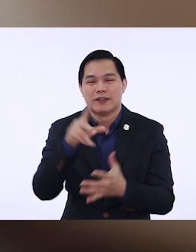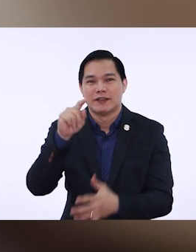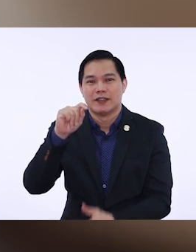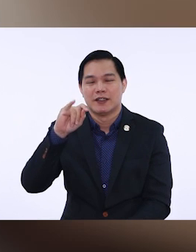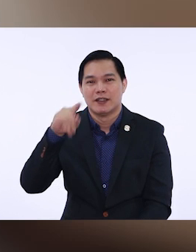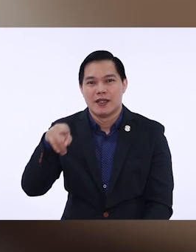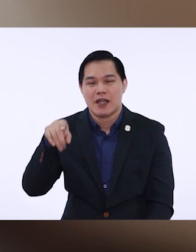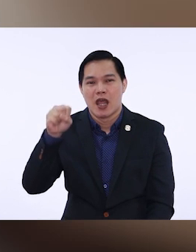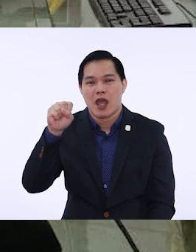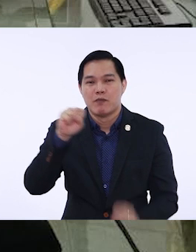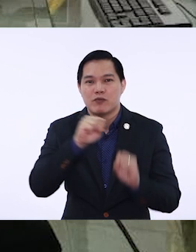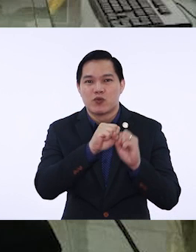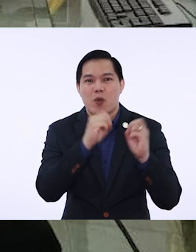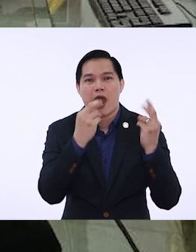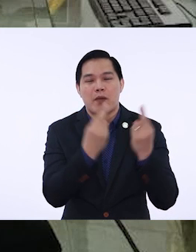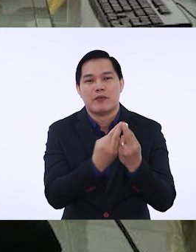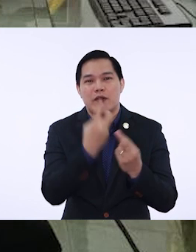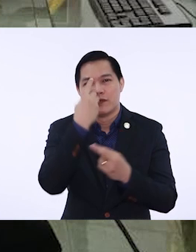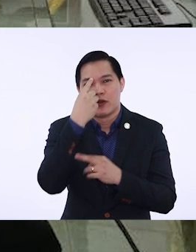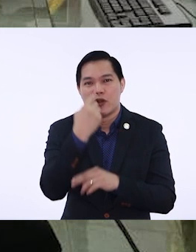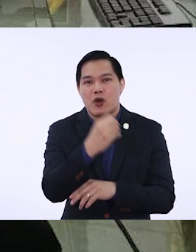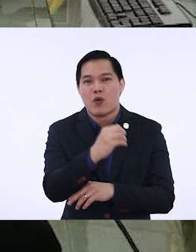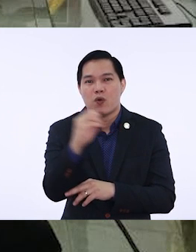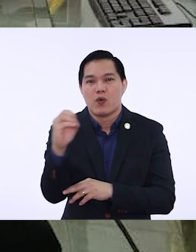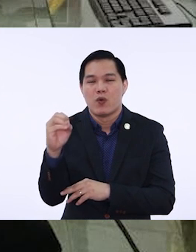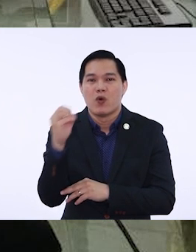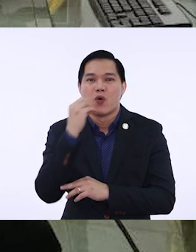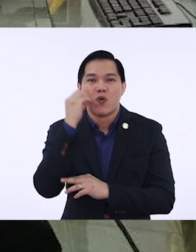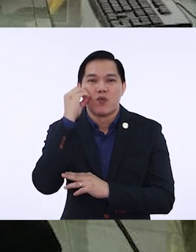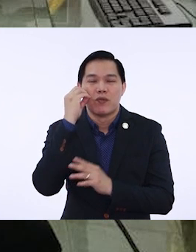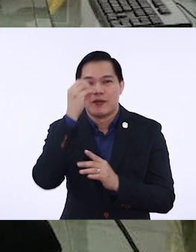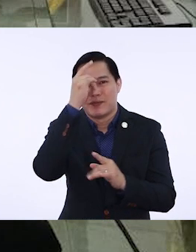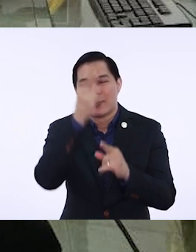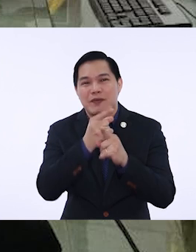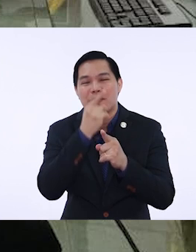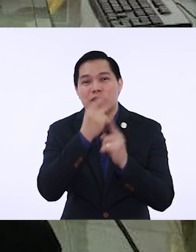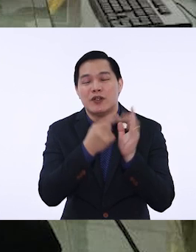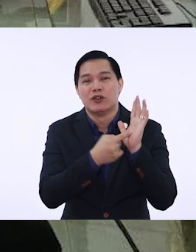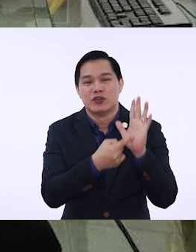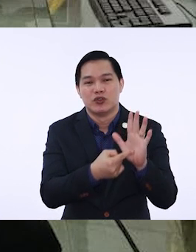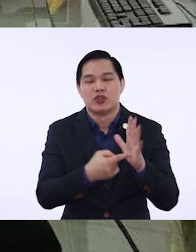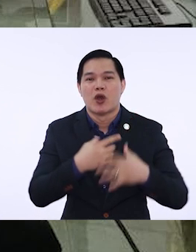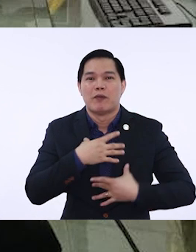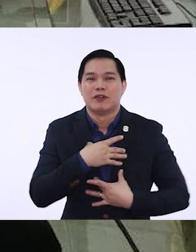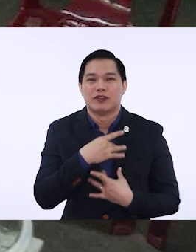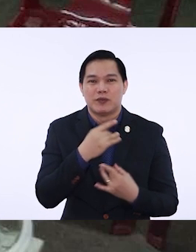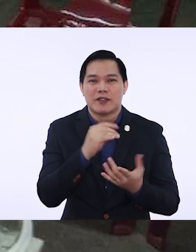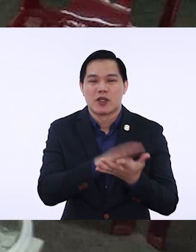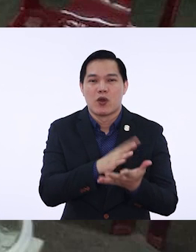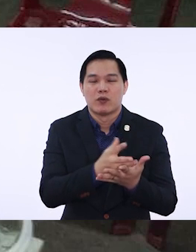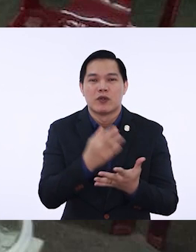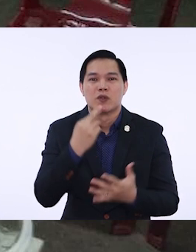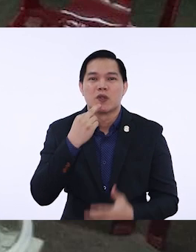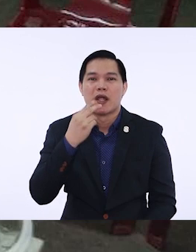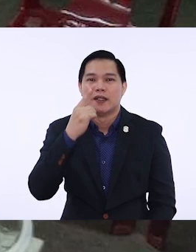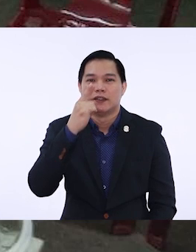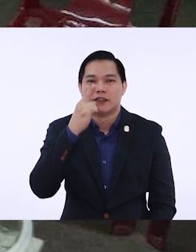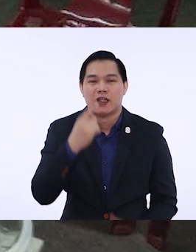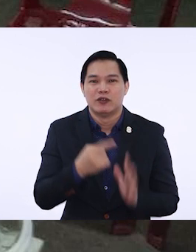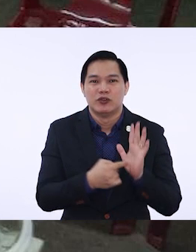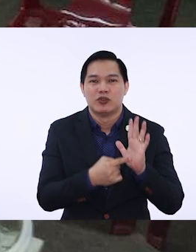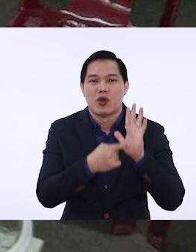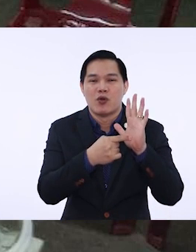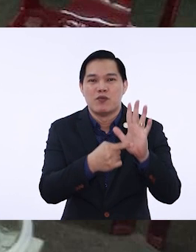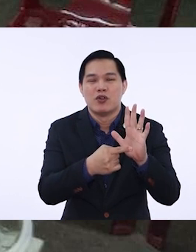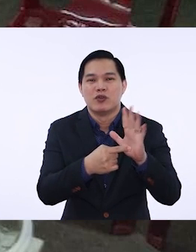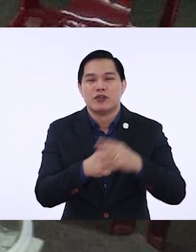Webinar held at the comfort of their homes. Brethren showed their interest in cooking as Sister Rosanna Nasal showed them